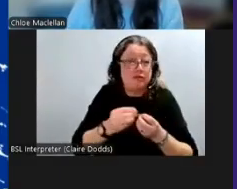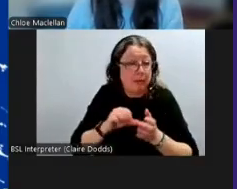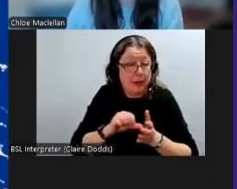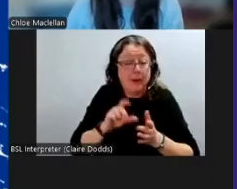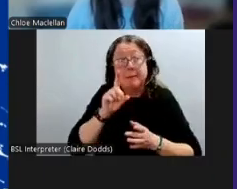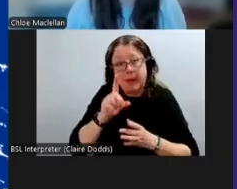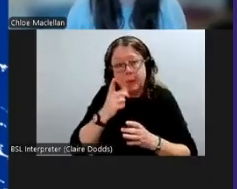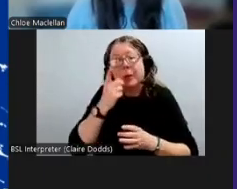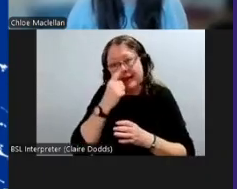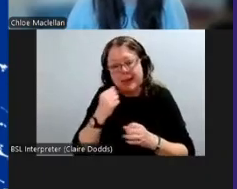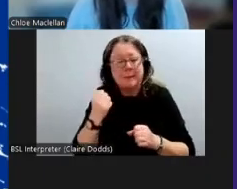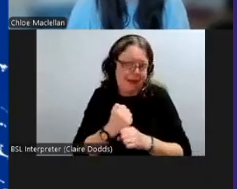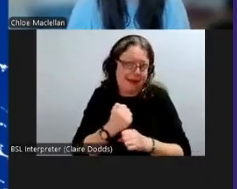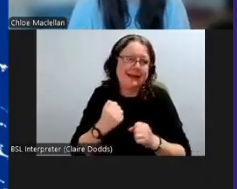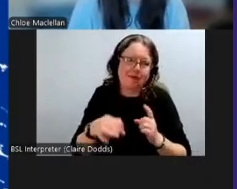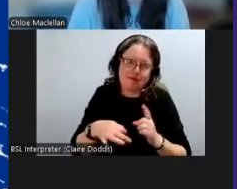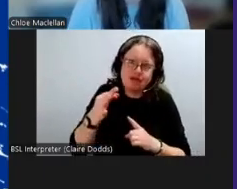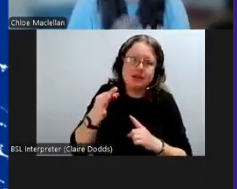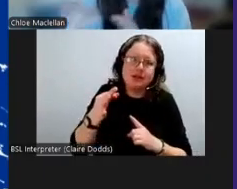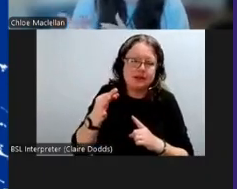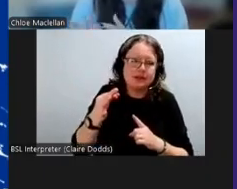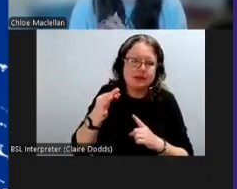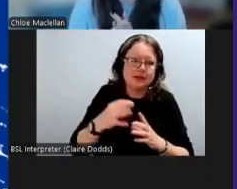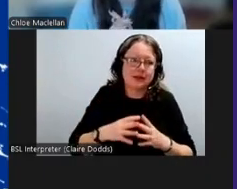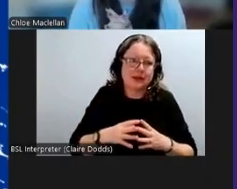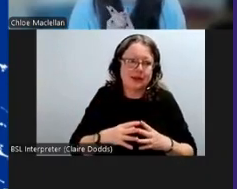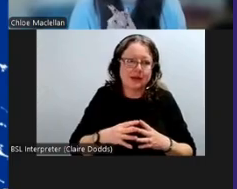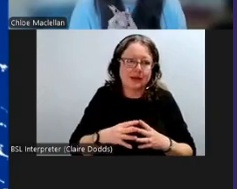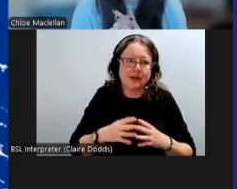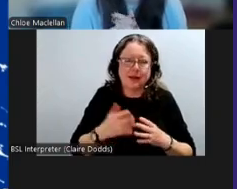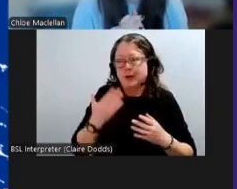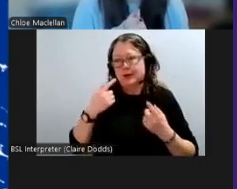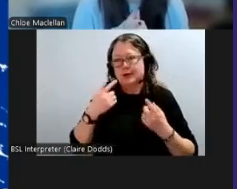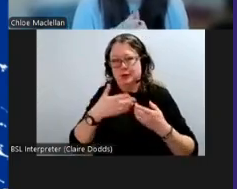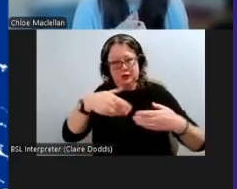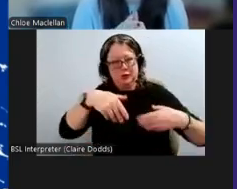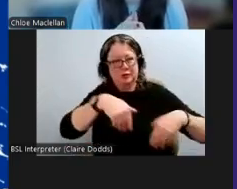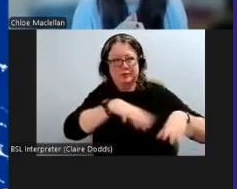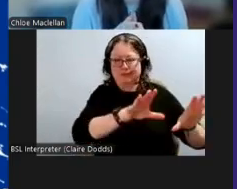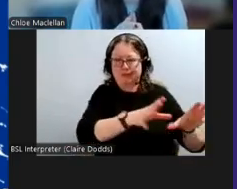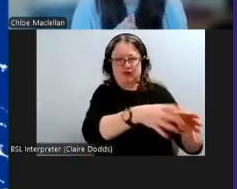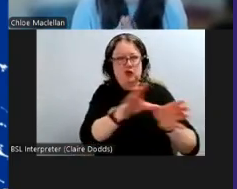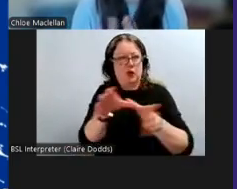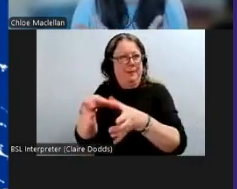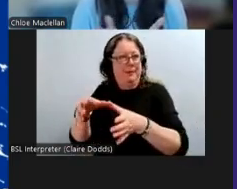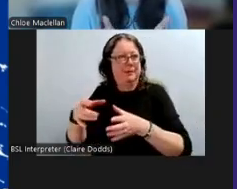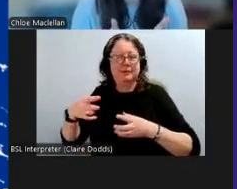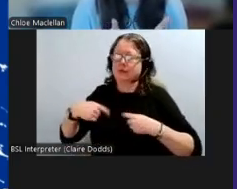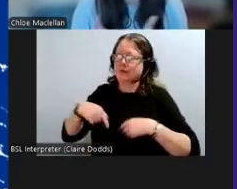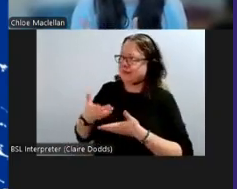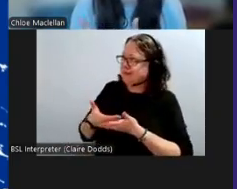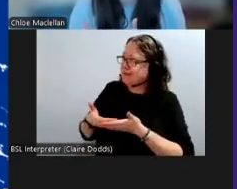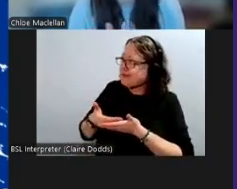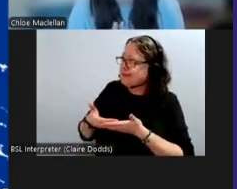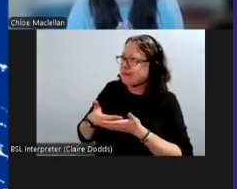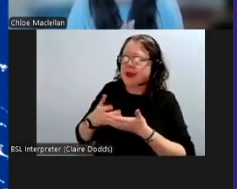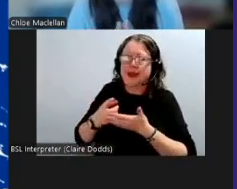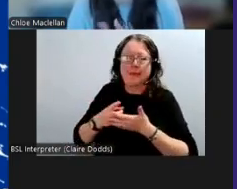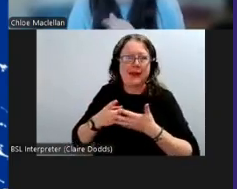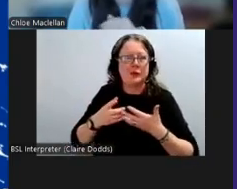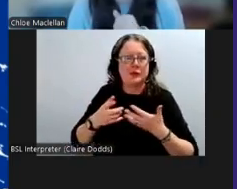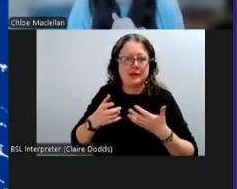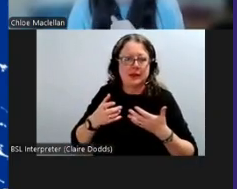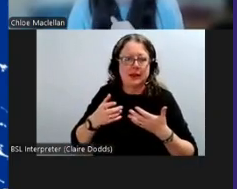families' experiences. And we've just been talking while you were in your rooms about the kind of where that money is better